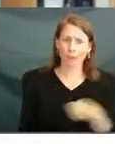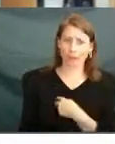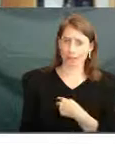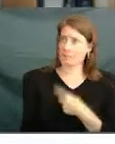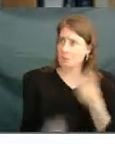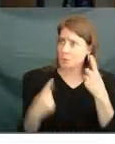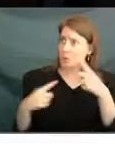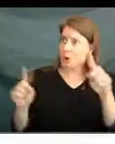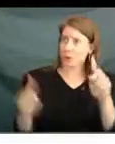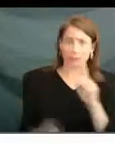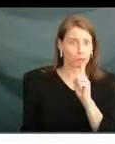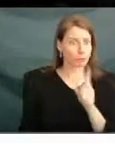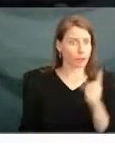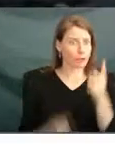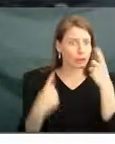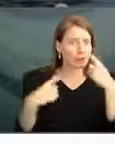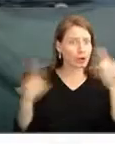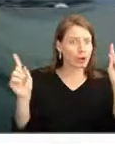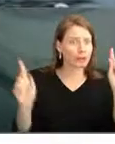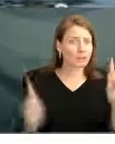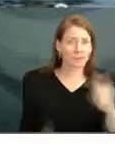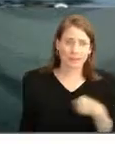like about it.